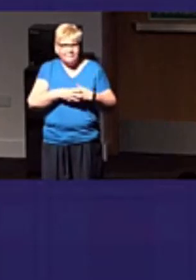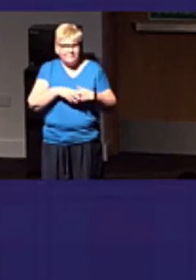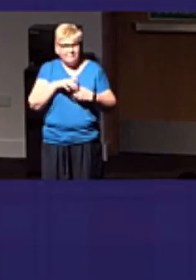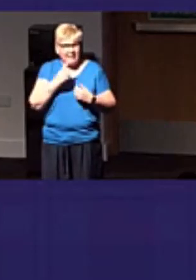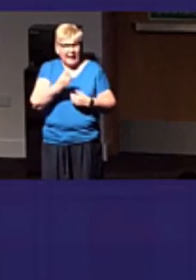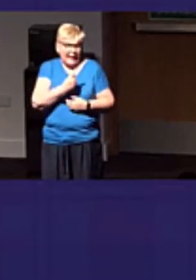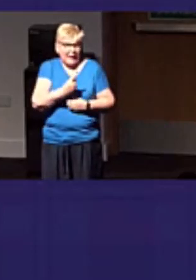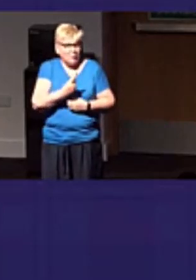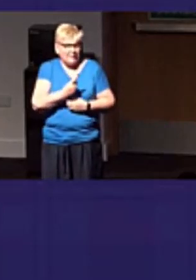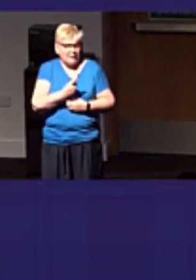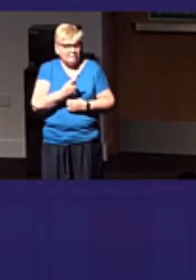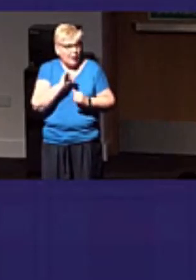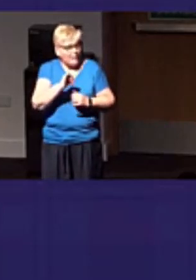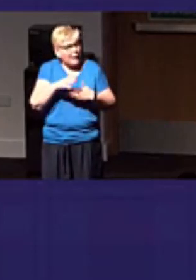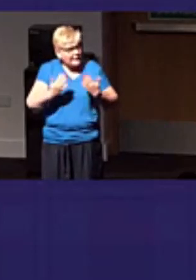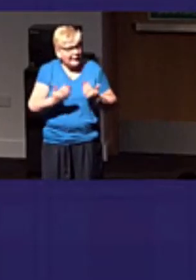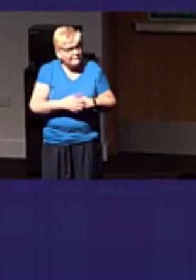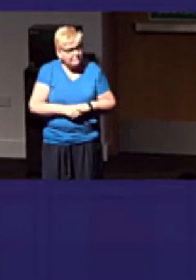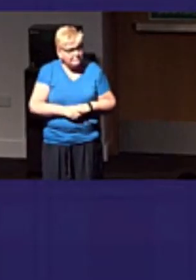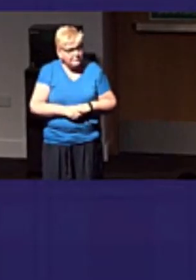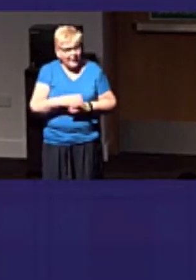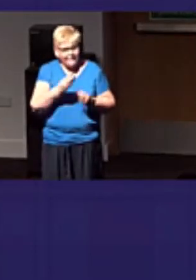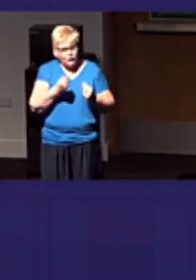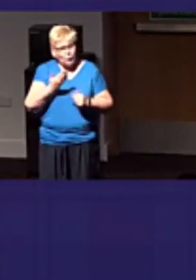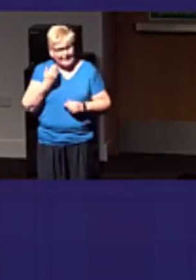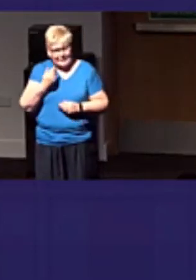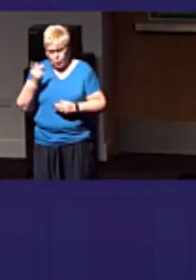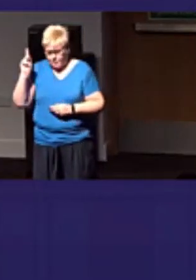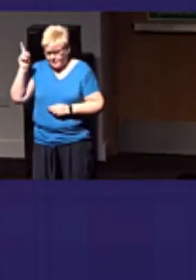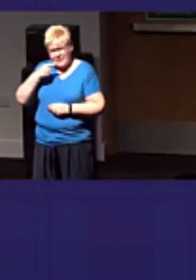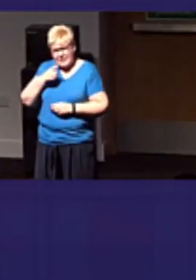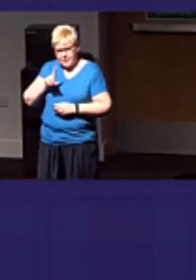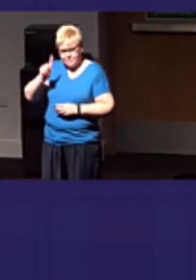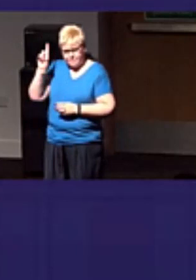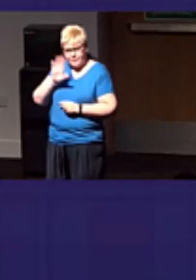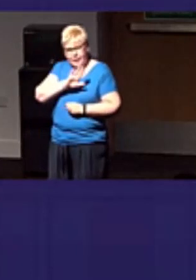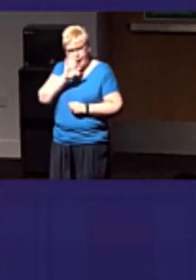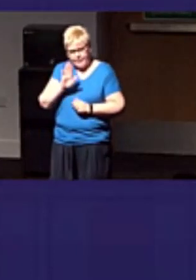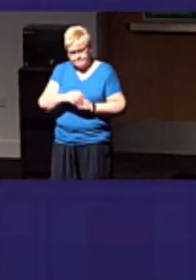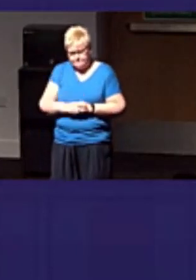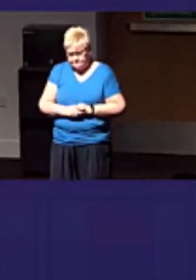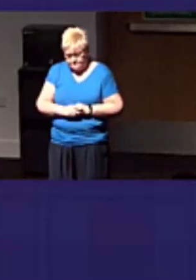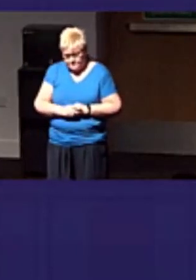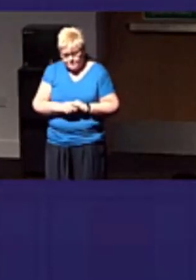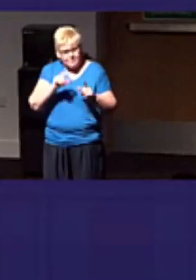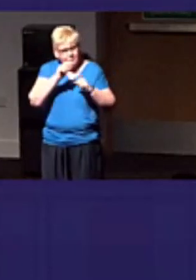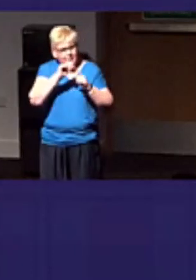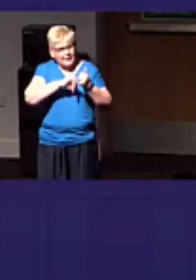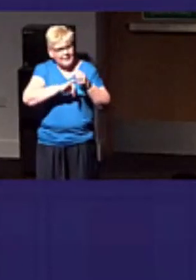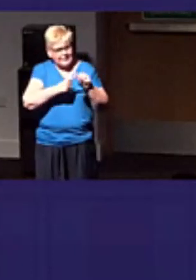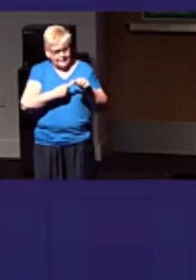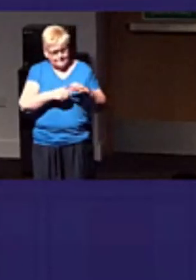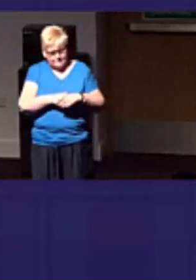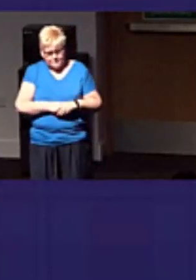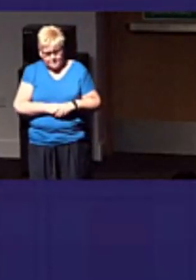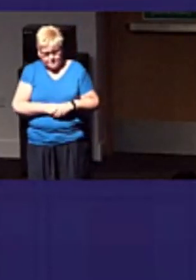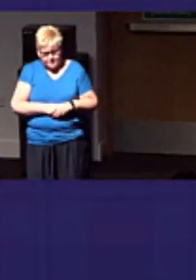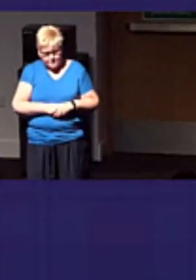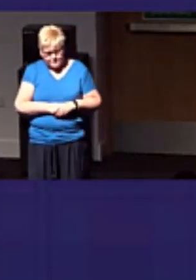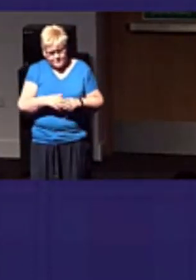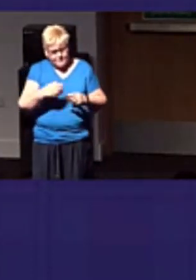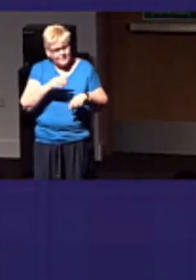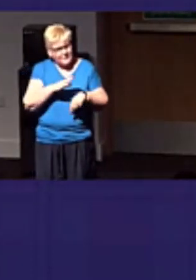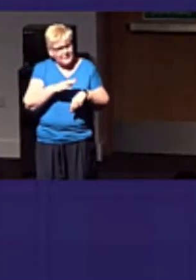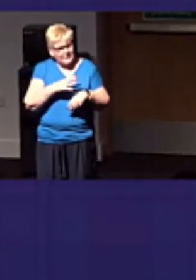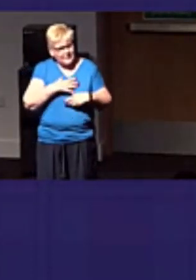just a few days ago. He says, I'll read it. Hi, PSA. Time